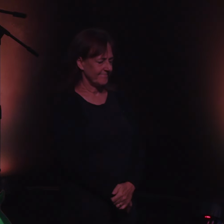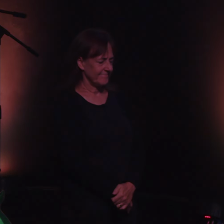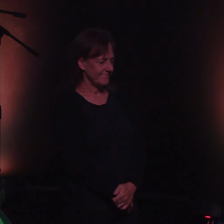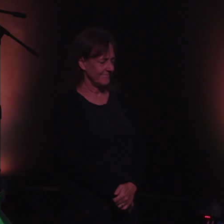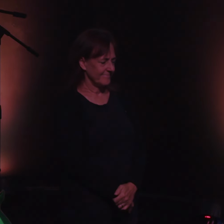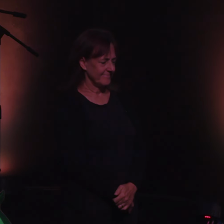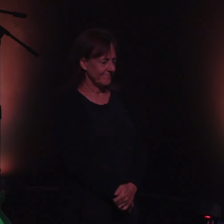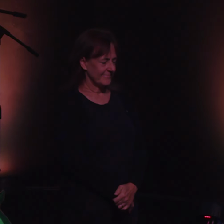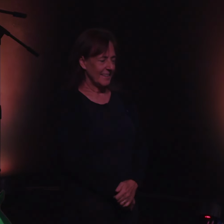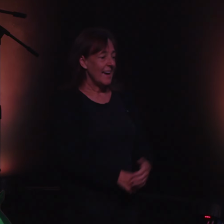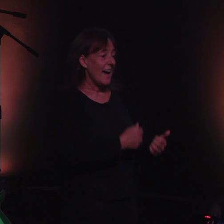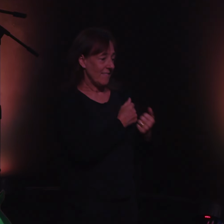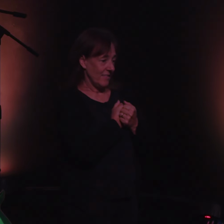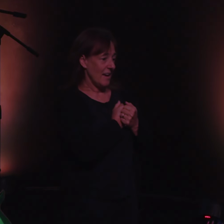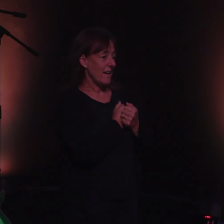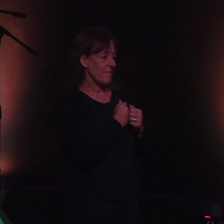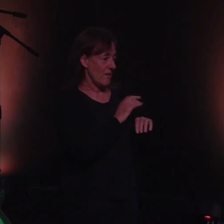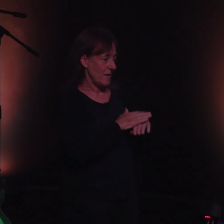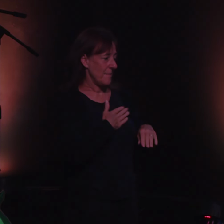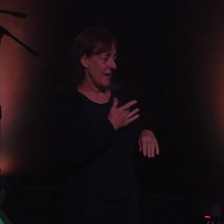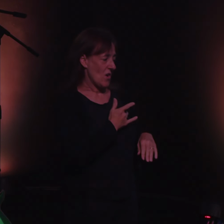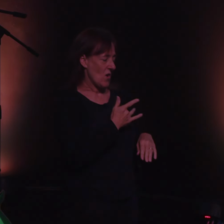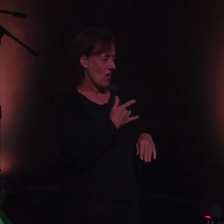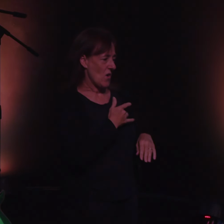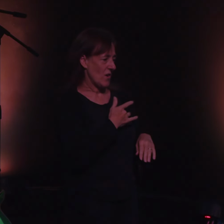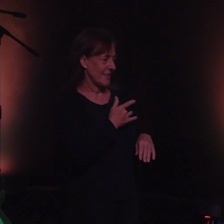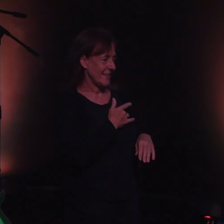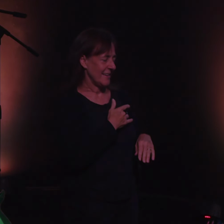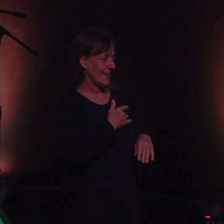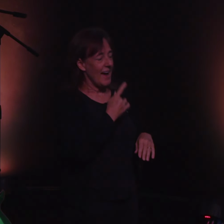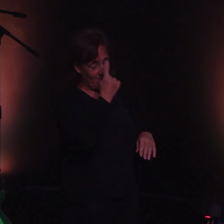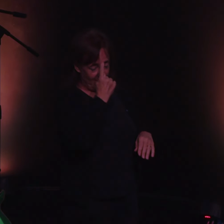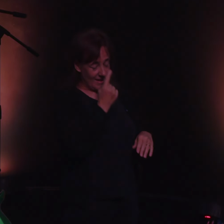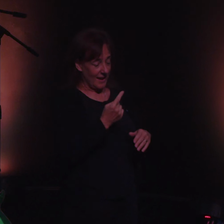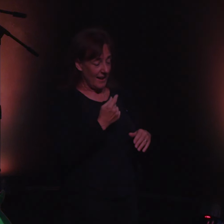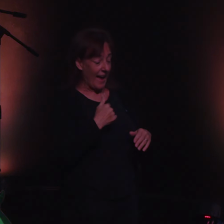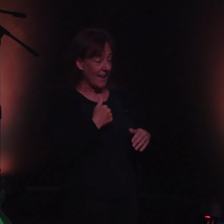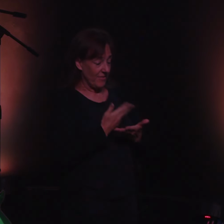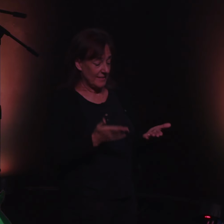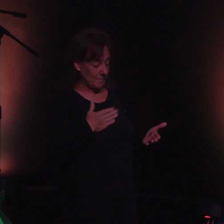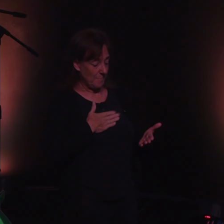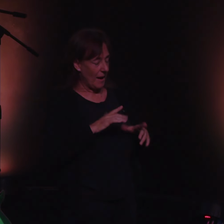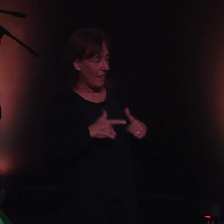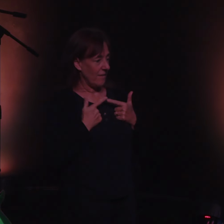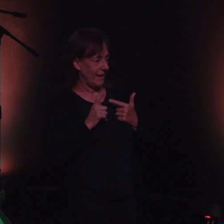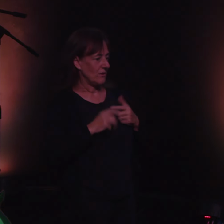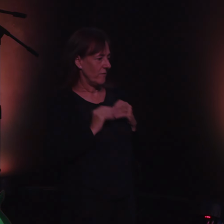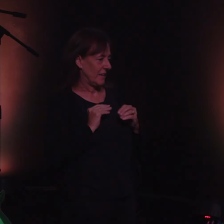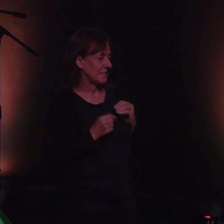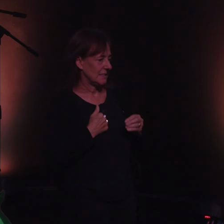I'm telling you right now, God's working on my heart. This is not about being mad at you guys. I have things in my life that I need to fix.